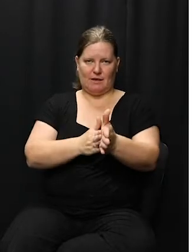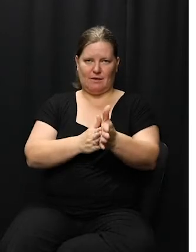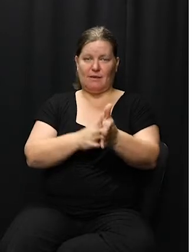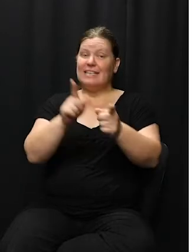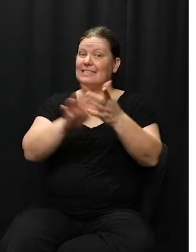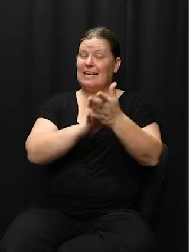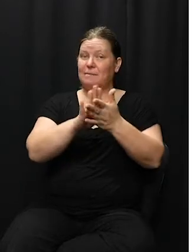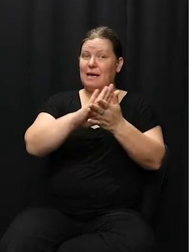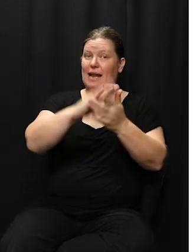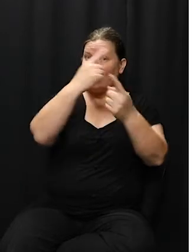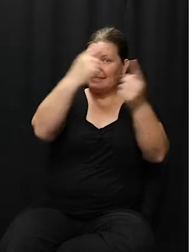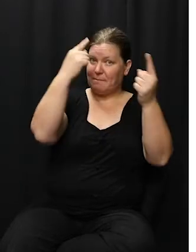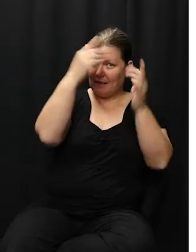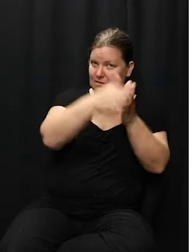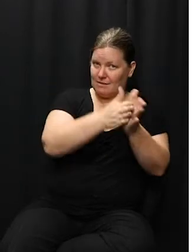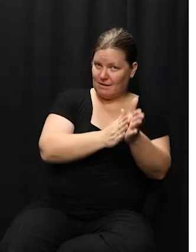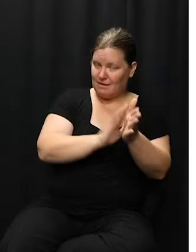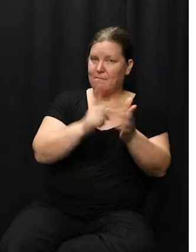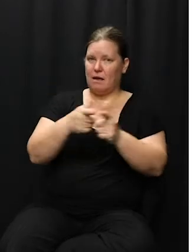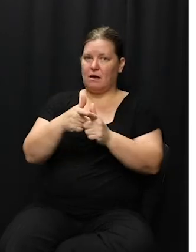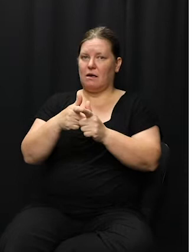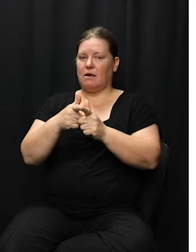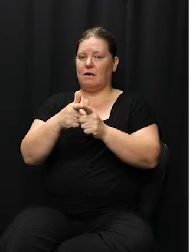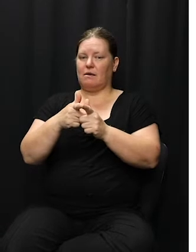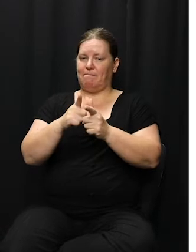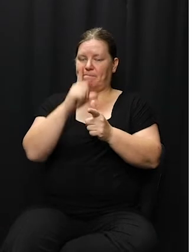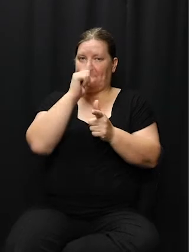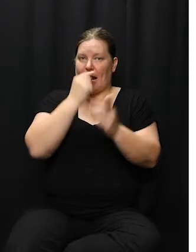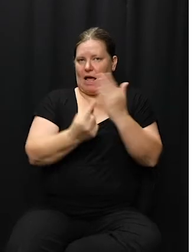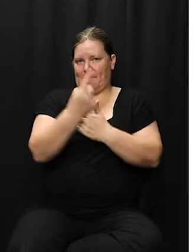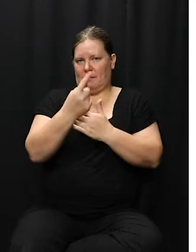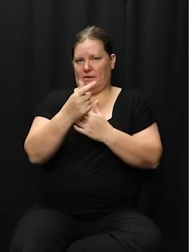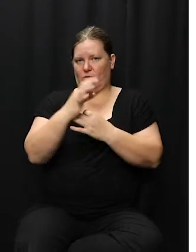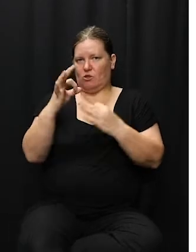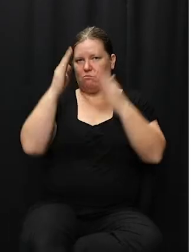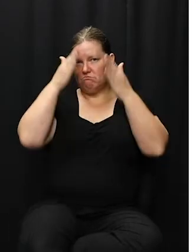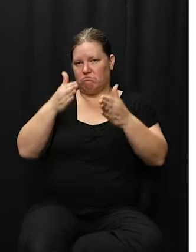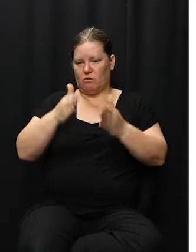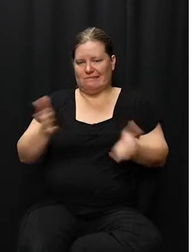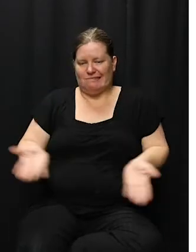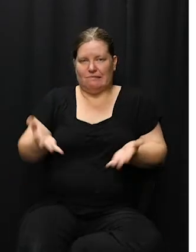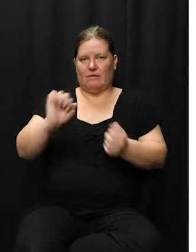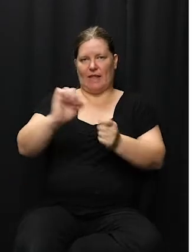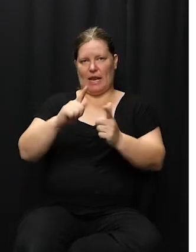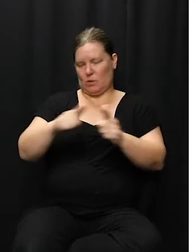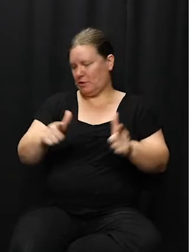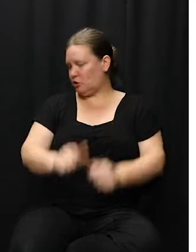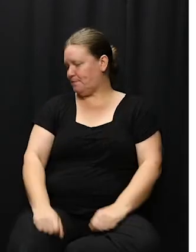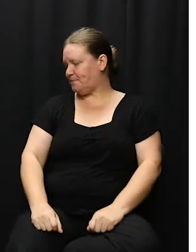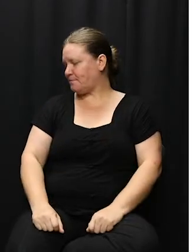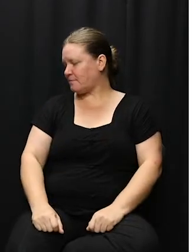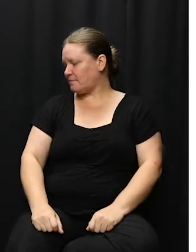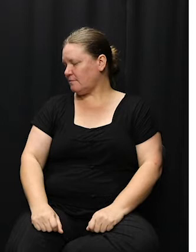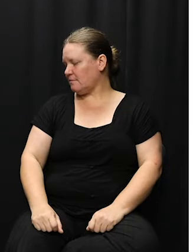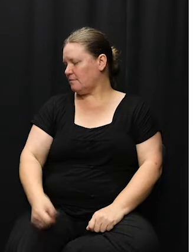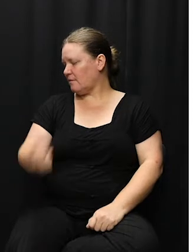So there's an even bigger chance that our kids, signing kids, are going to be language delayed, and we really need,